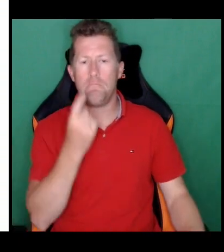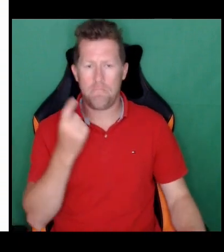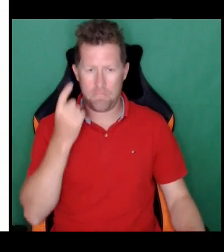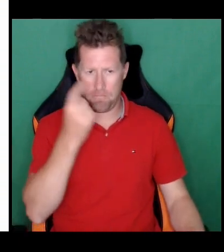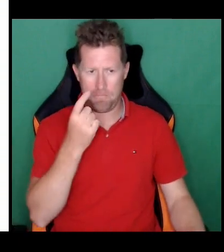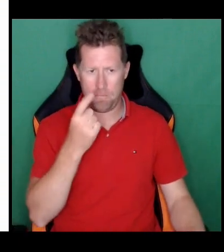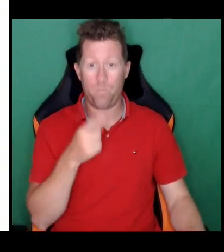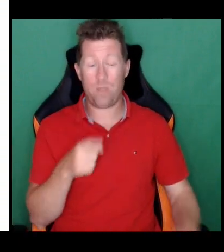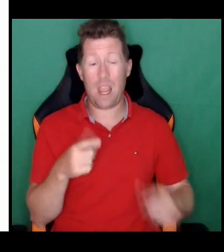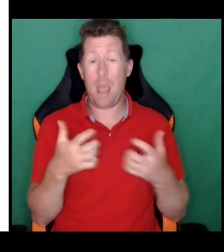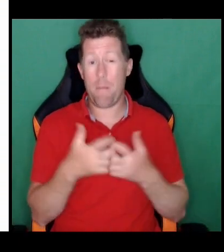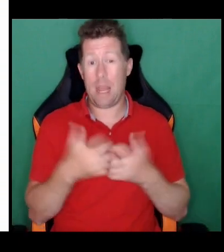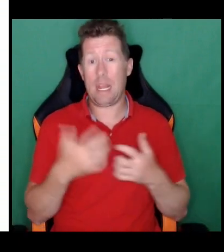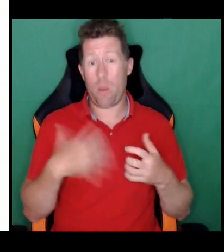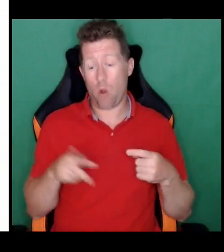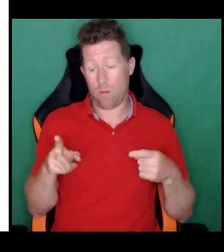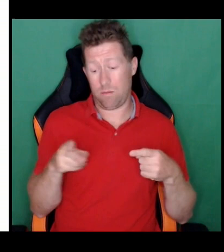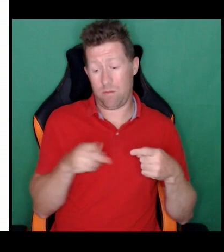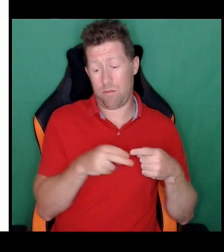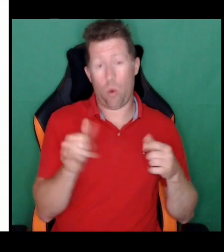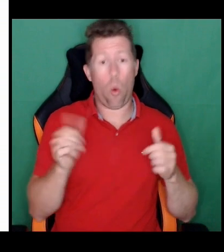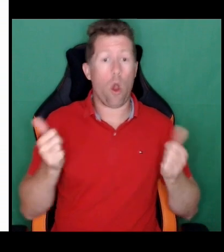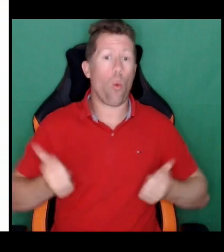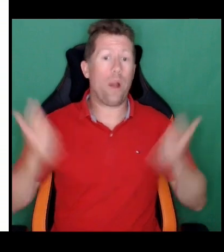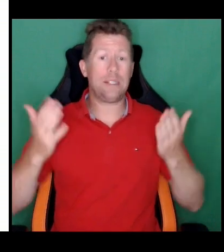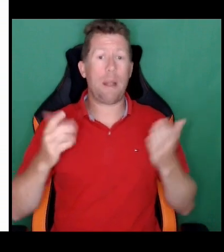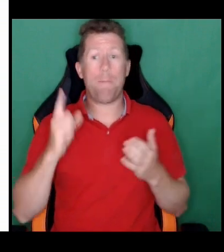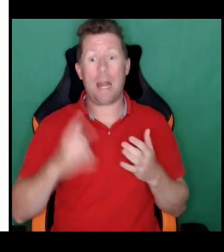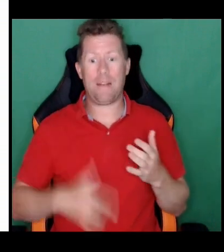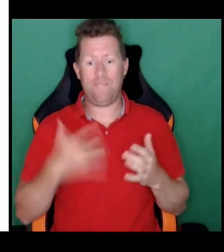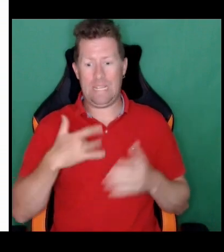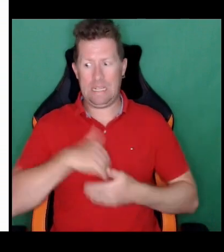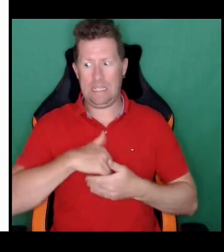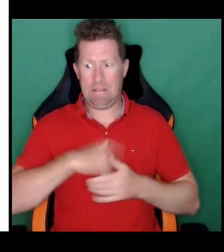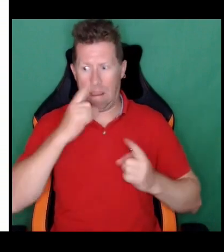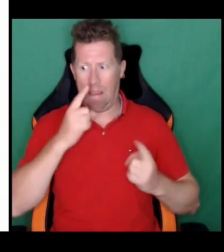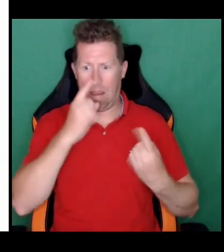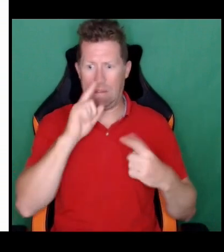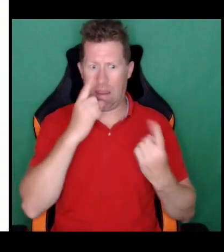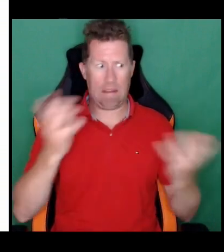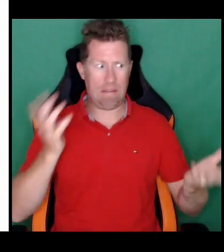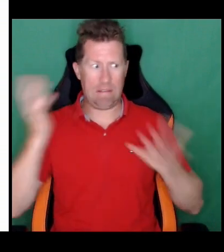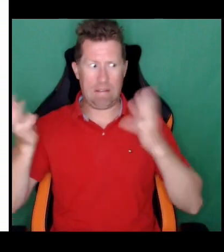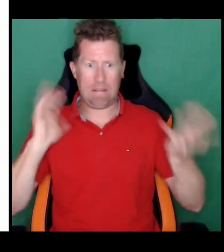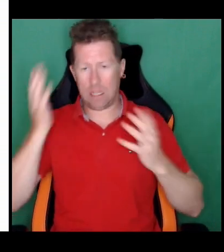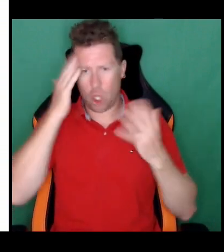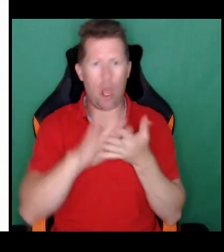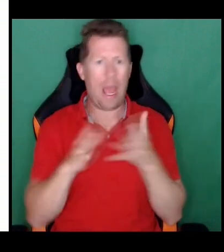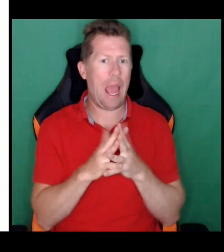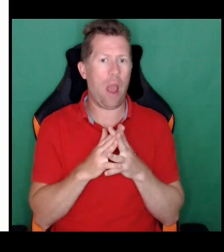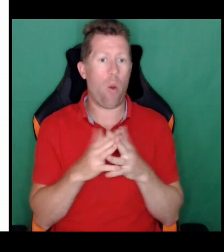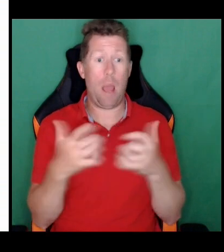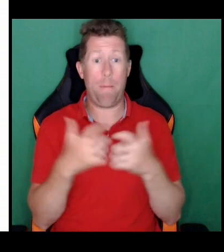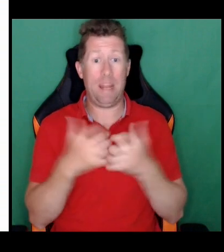Many want to cut down or quit, but they lack the self-belief or the confidence that they can do that. Many had tried to